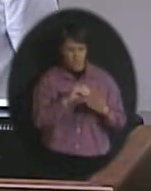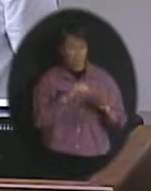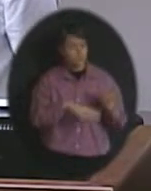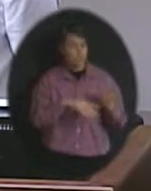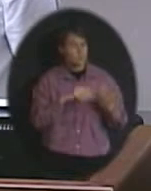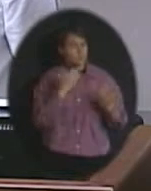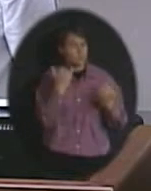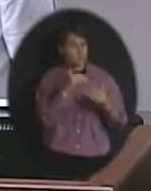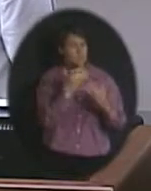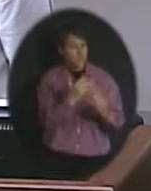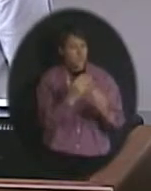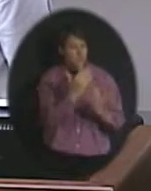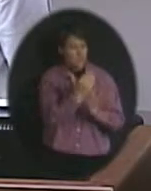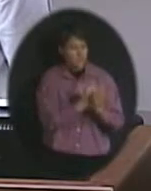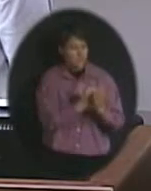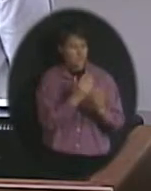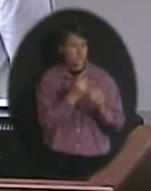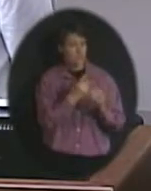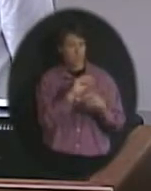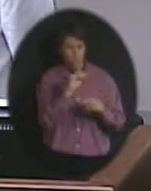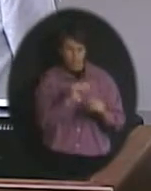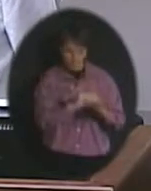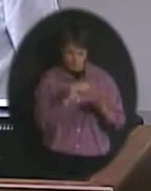biggest waiting list is Olathe students.